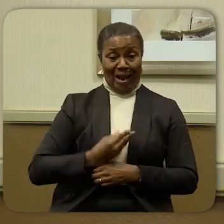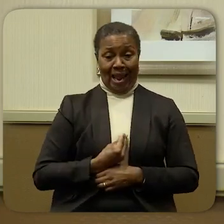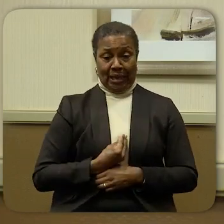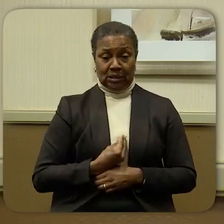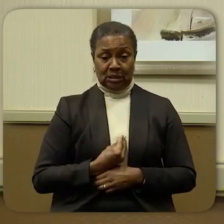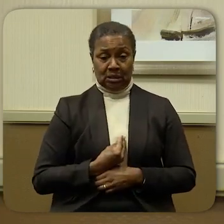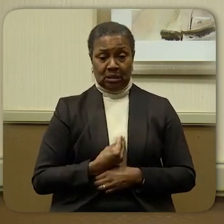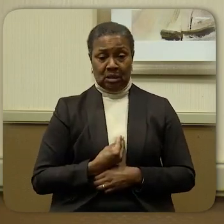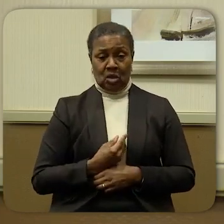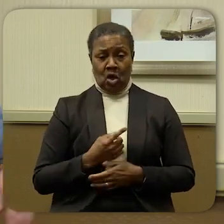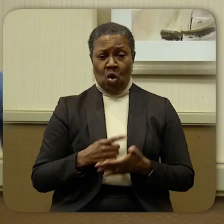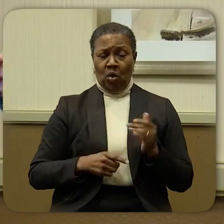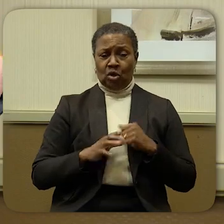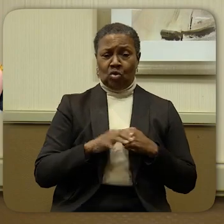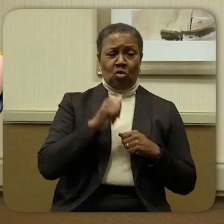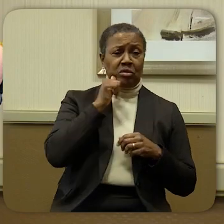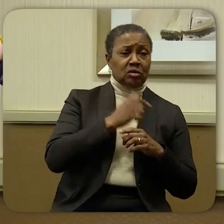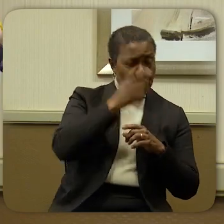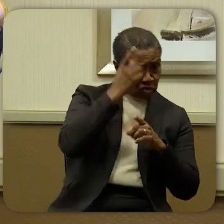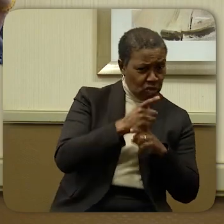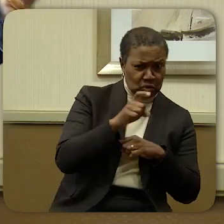What might your siblings need?